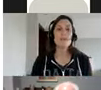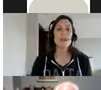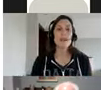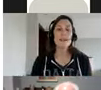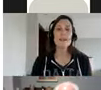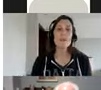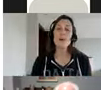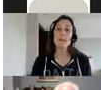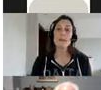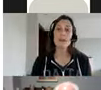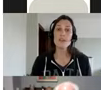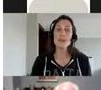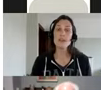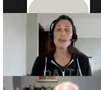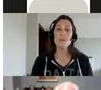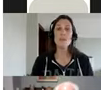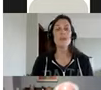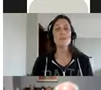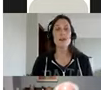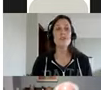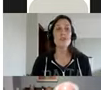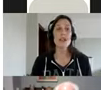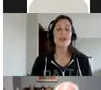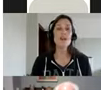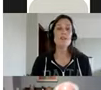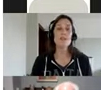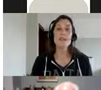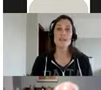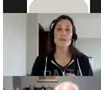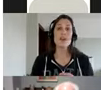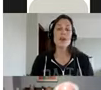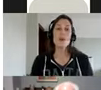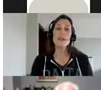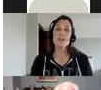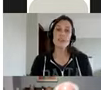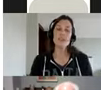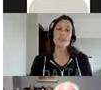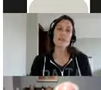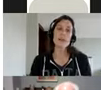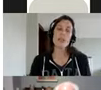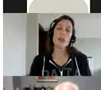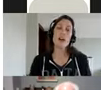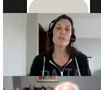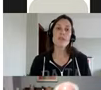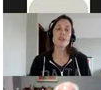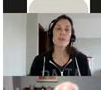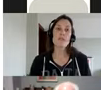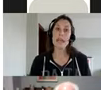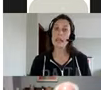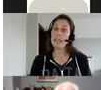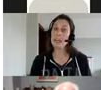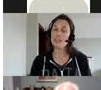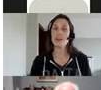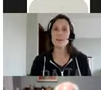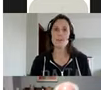we do analytics, and we want people to understand it, and we want them to understand all of the places where we're making decisions that may be contrary to what